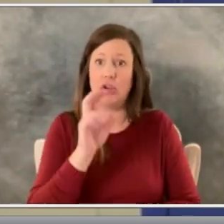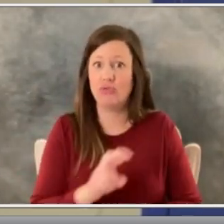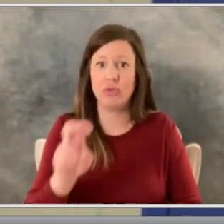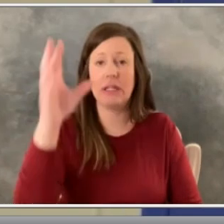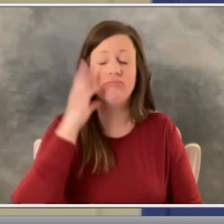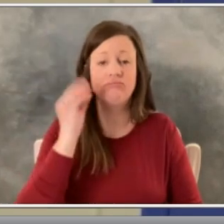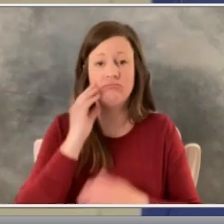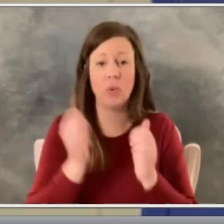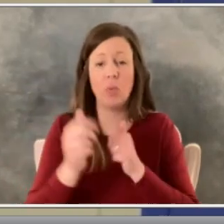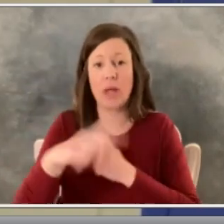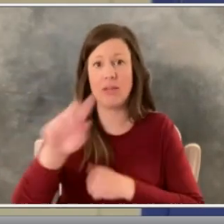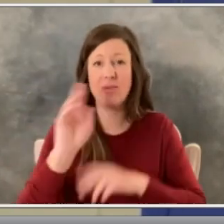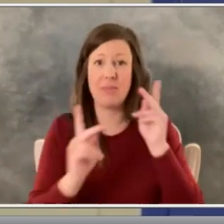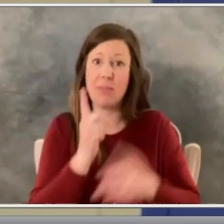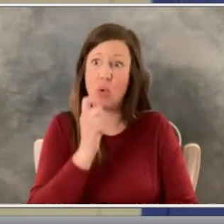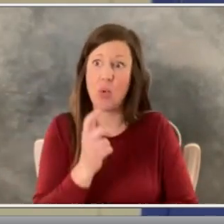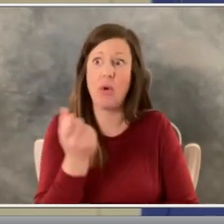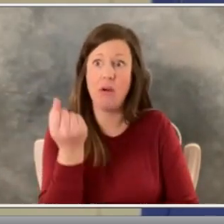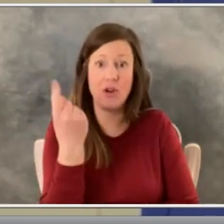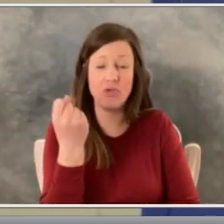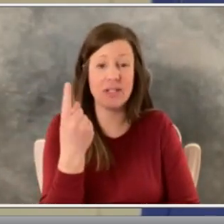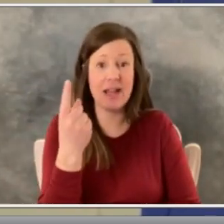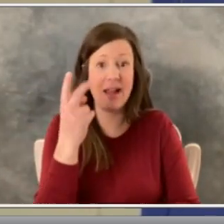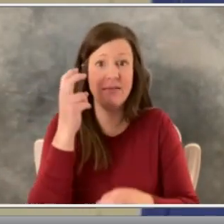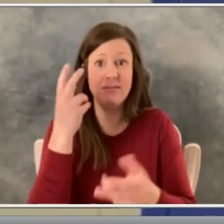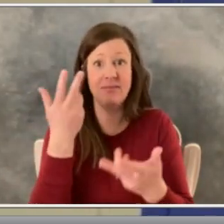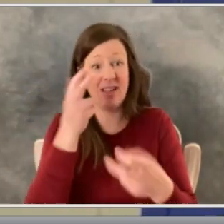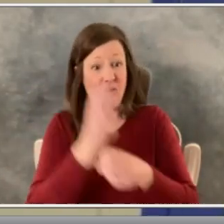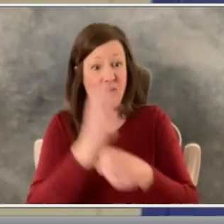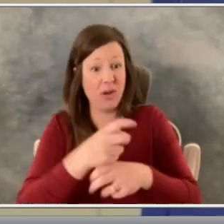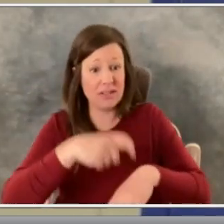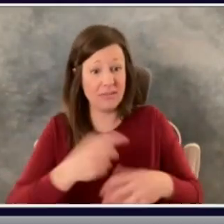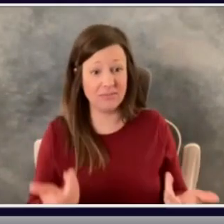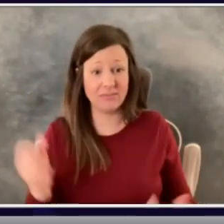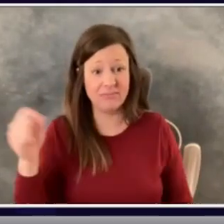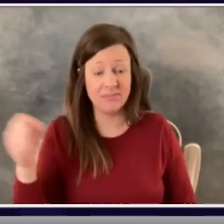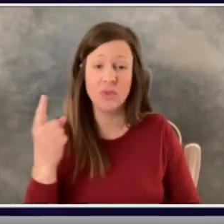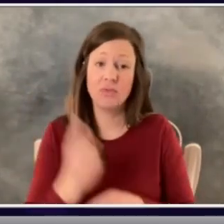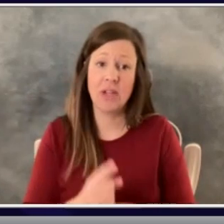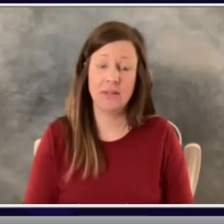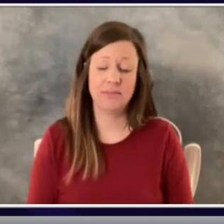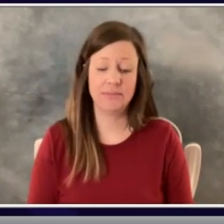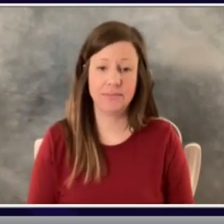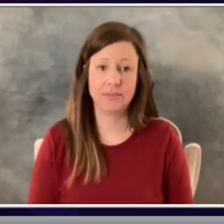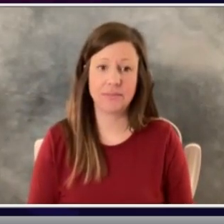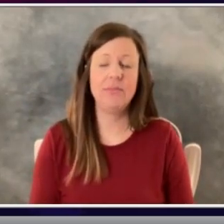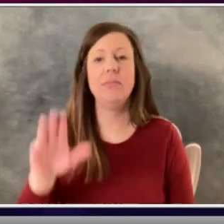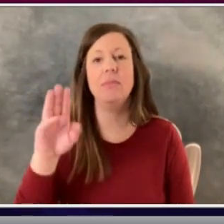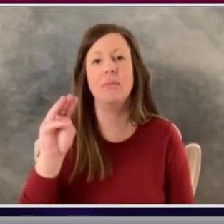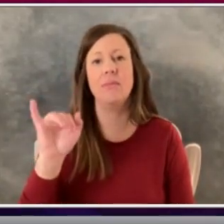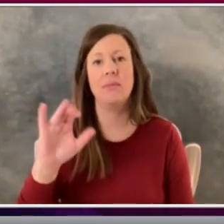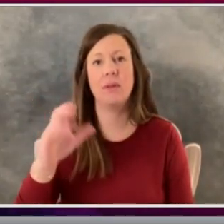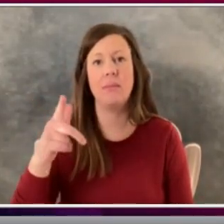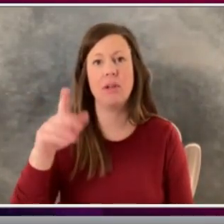people who understand the hardships. Right. Michelle, how common is it for caregivers to start